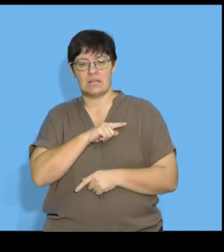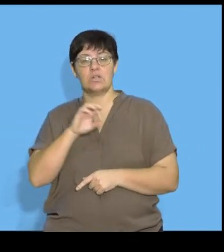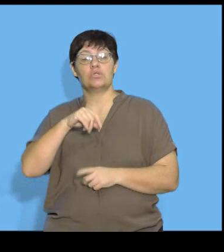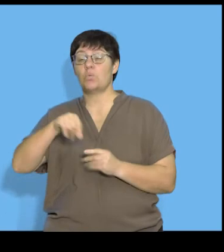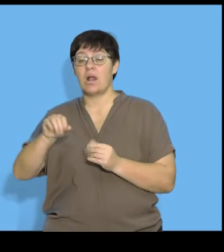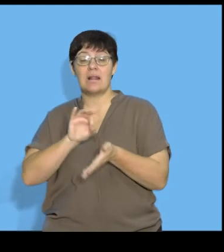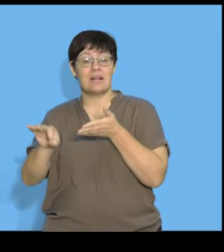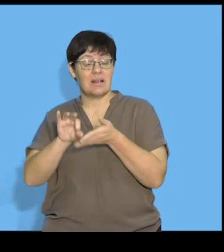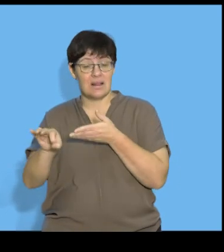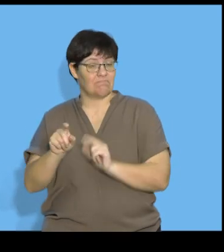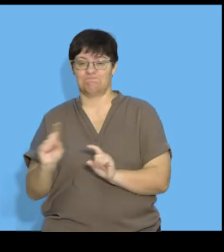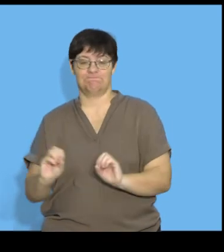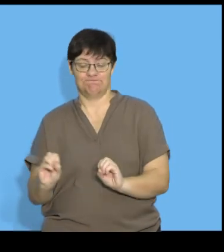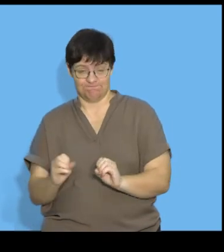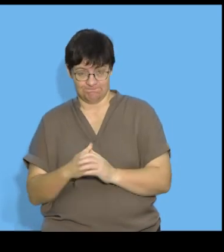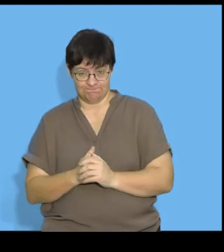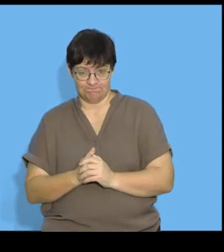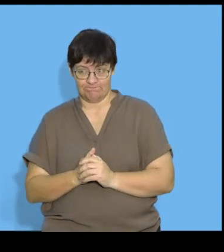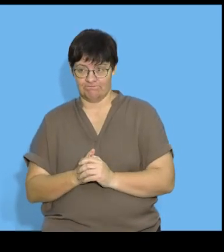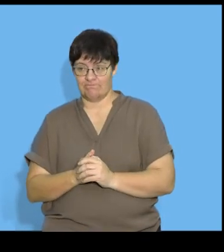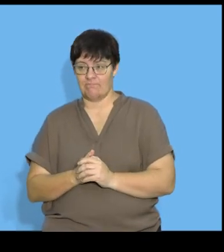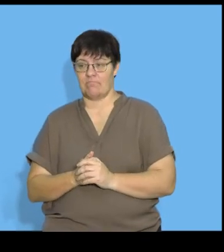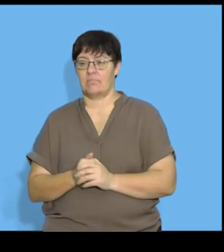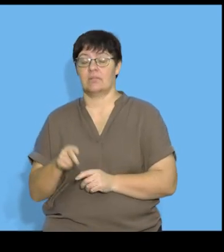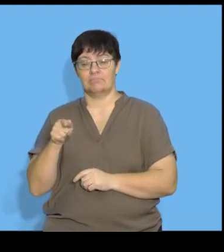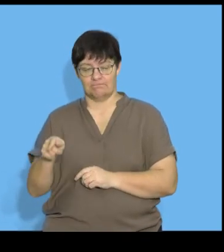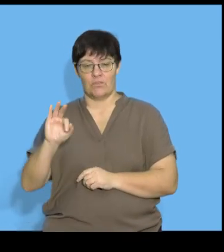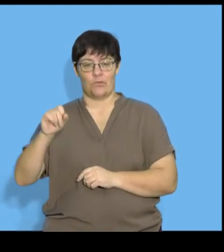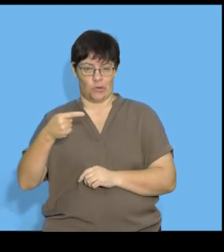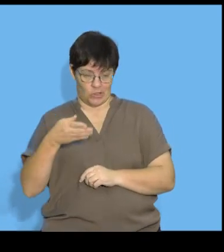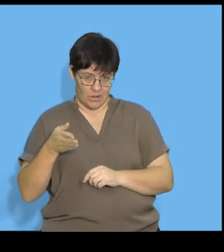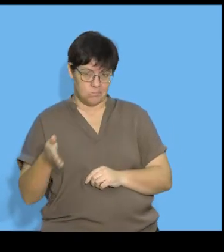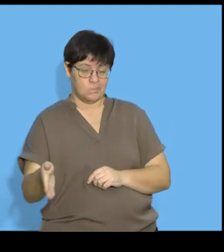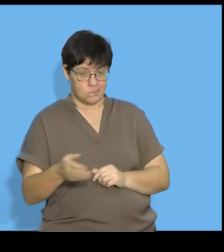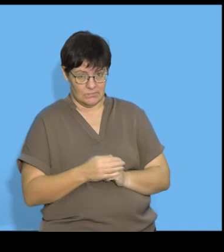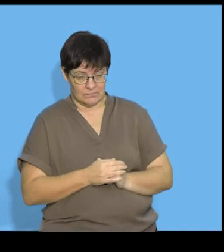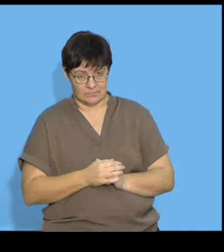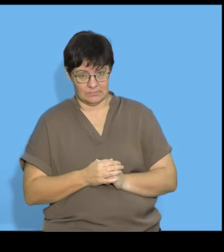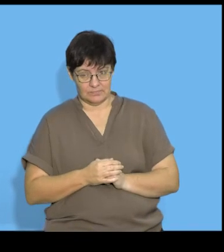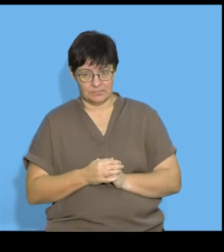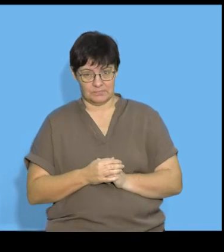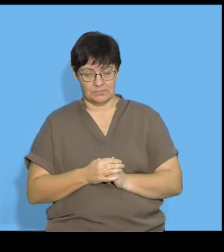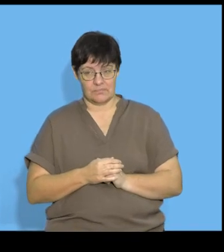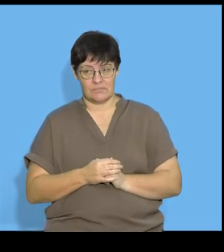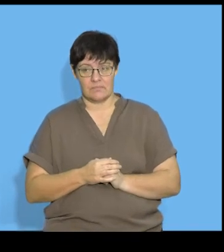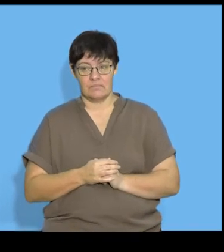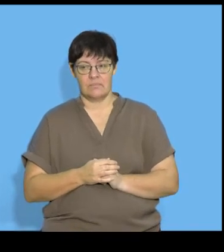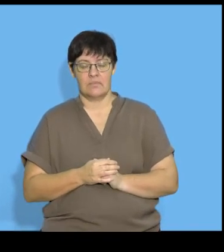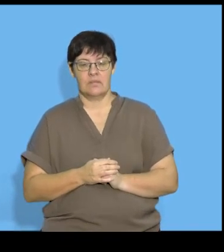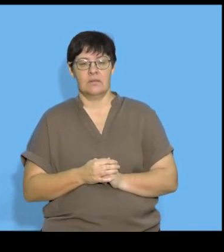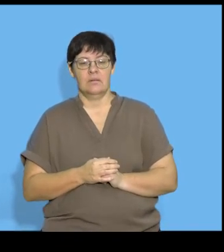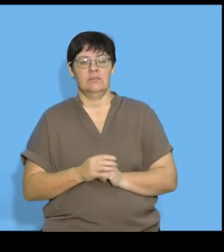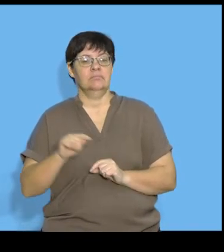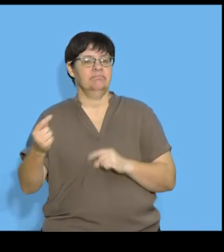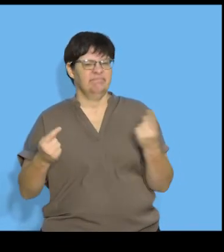been sterilized. So this group, the fungus, would have been present. All other